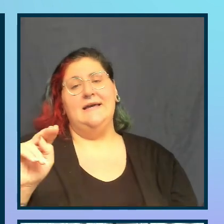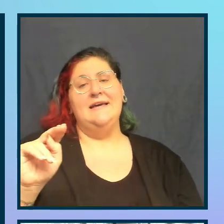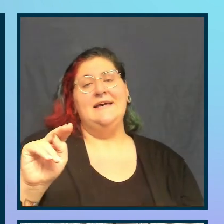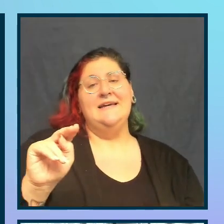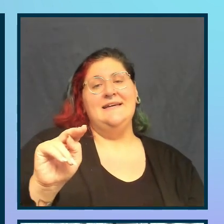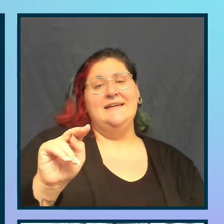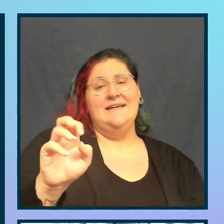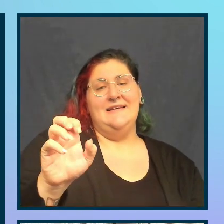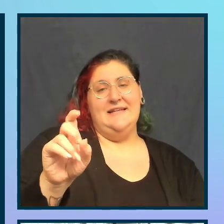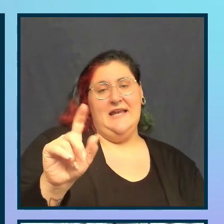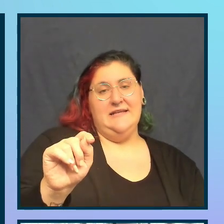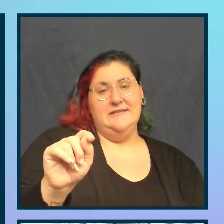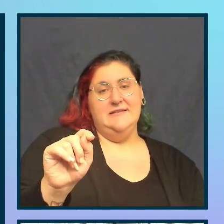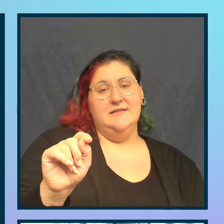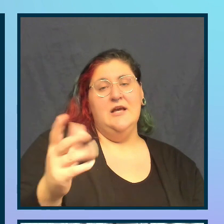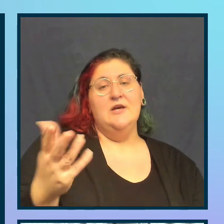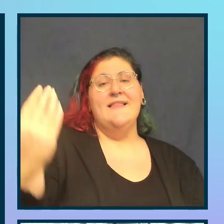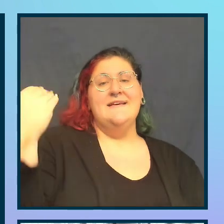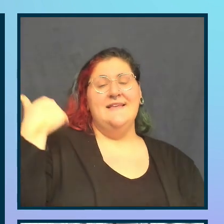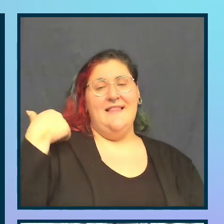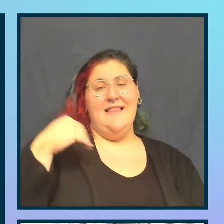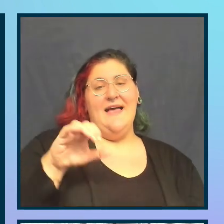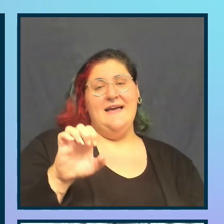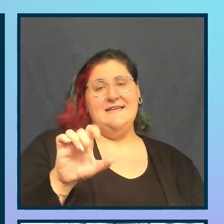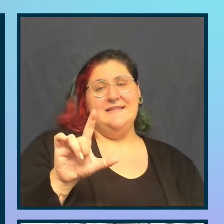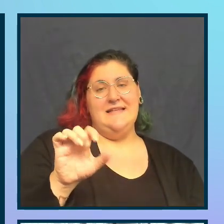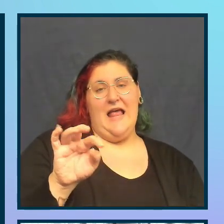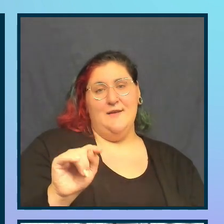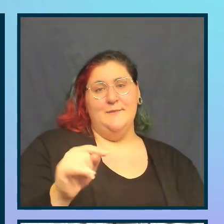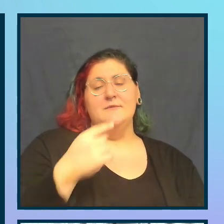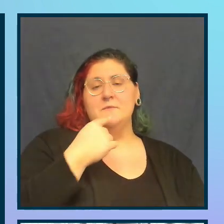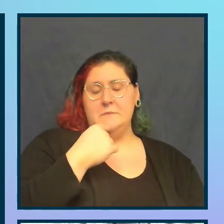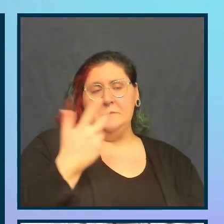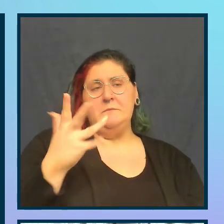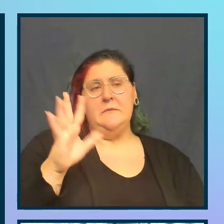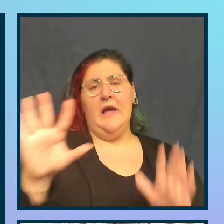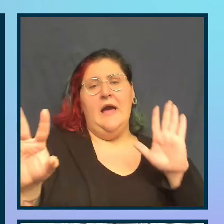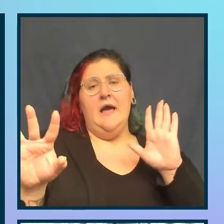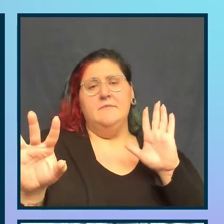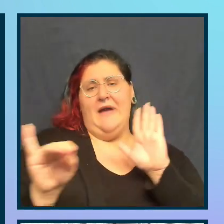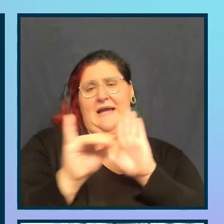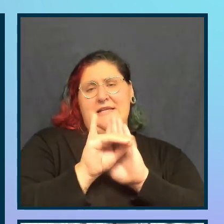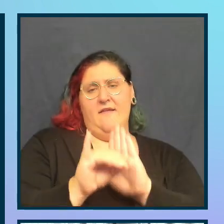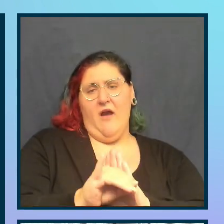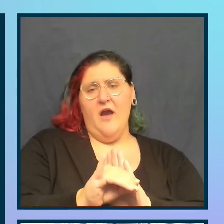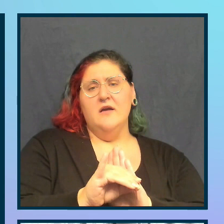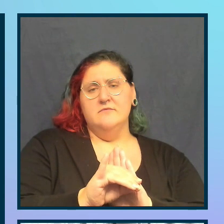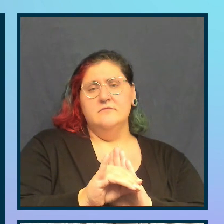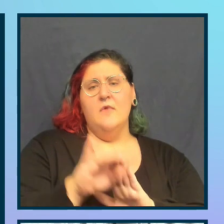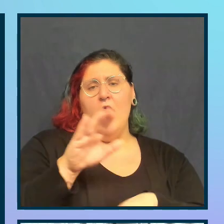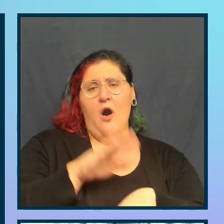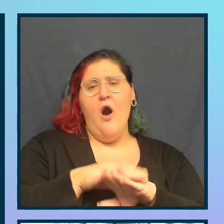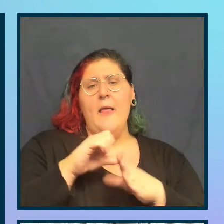that we identified was missing on the page. So I'm looking at this and I can immediately see it looks like something might be a little bit off. Our accessible